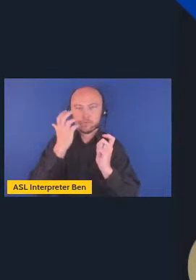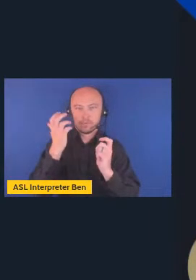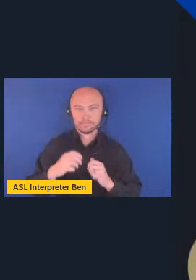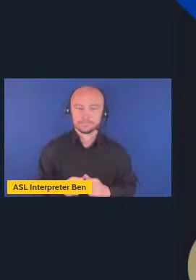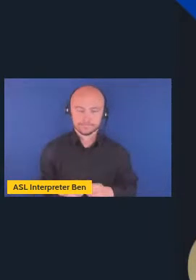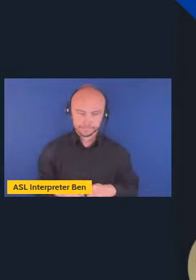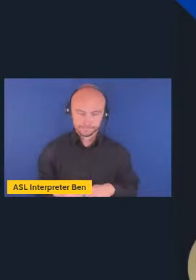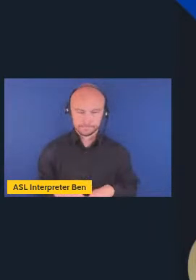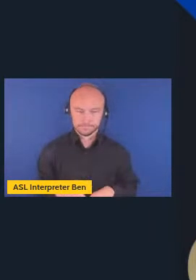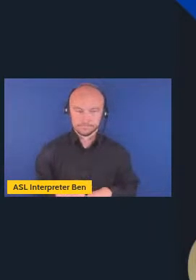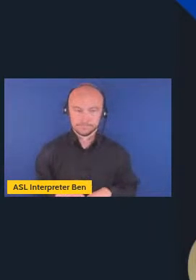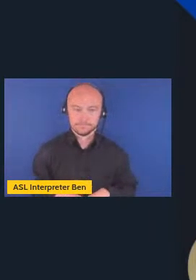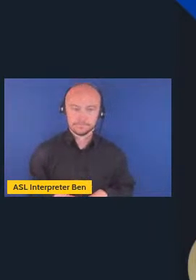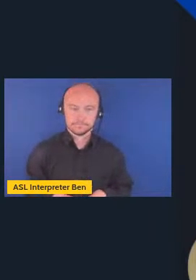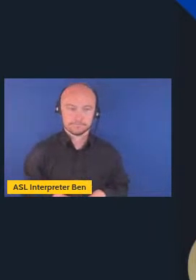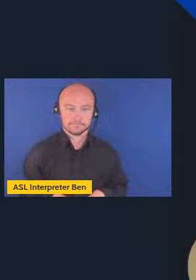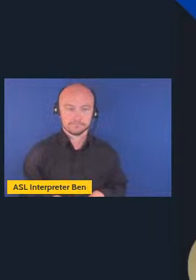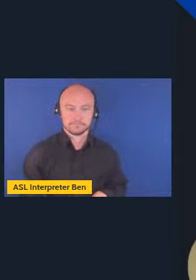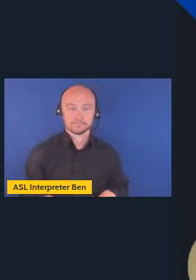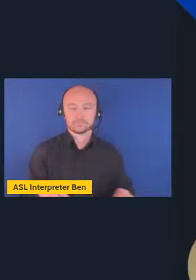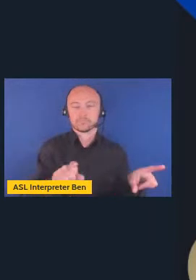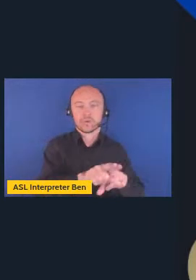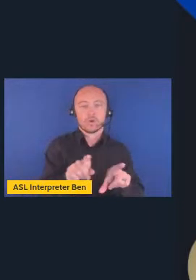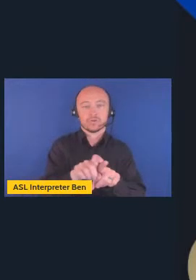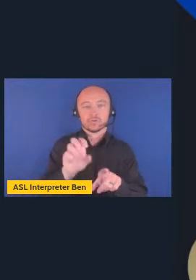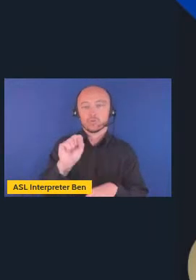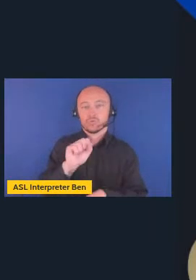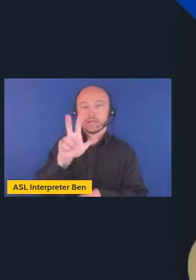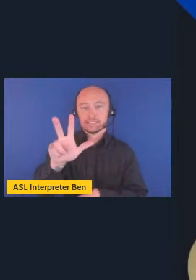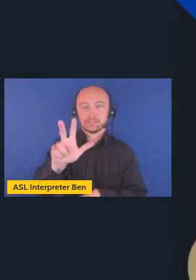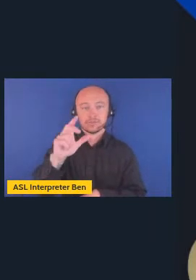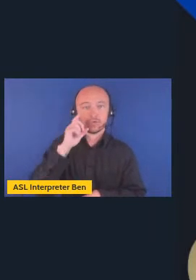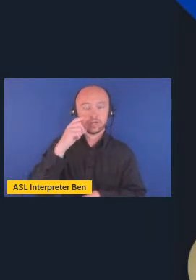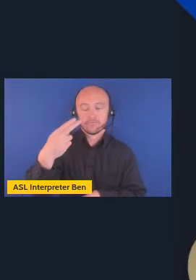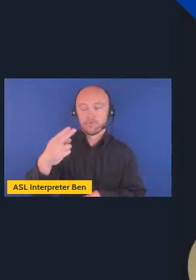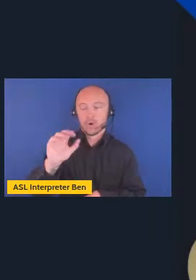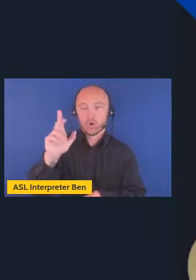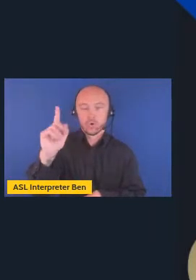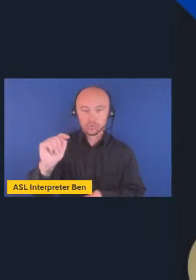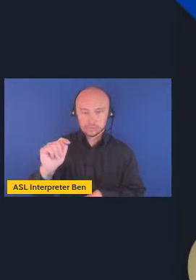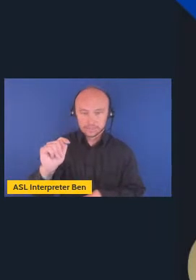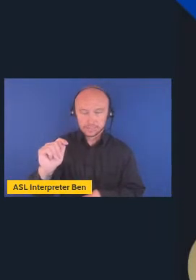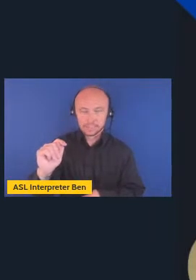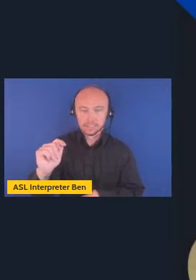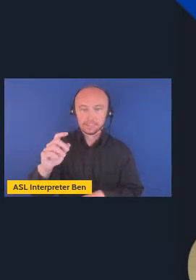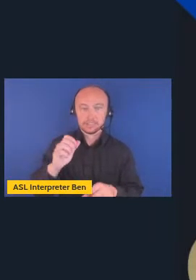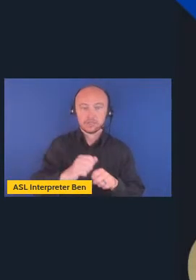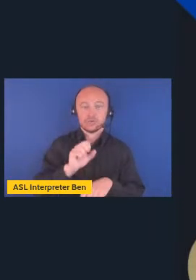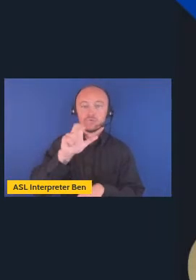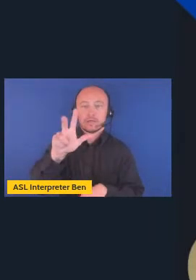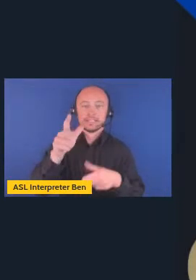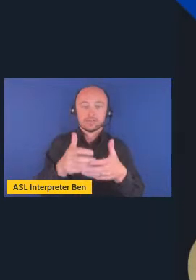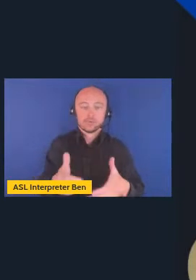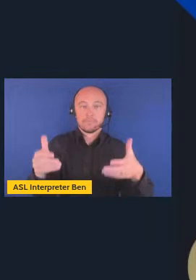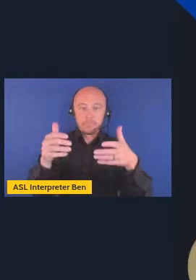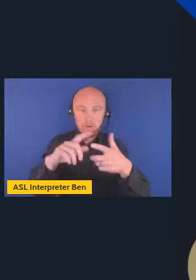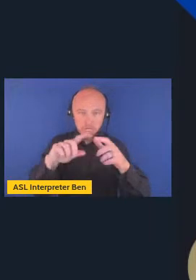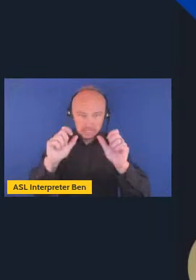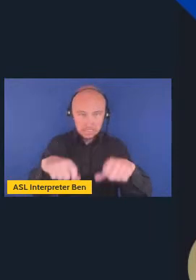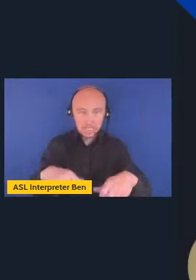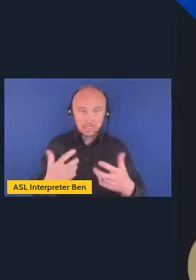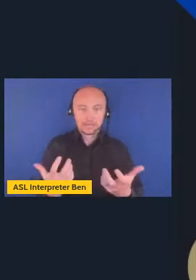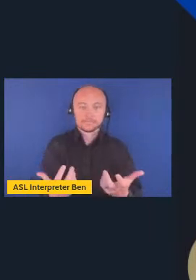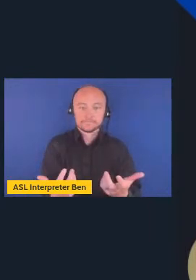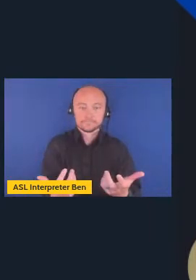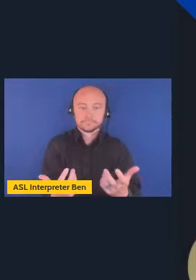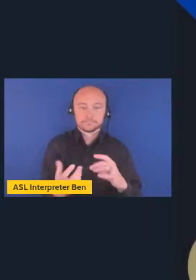there's also, you can use the S3 service to get hosting on there by using an S3 bucket. And you